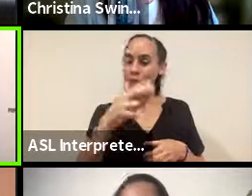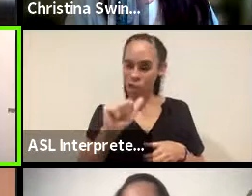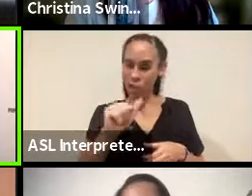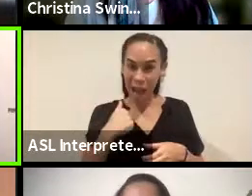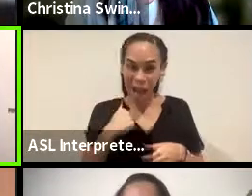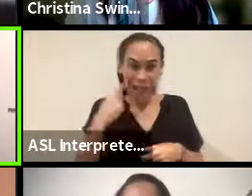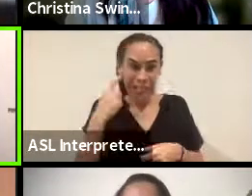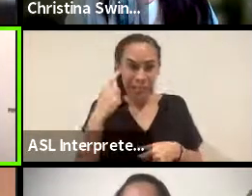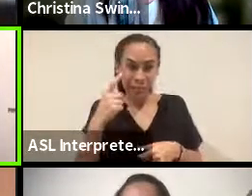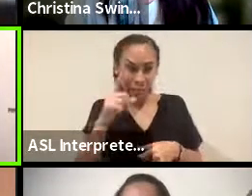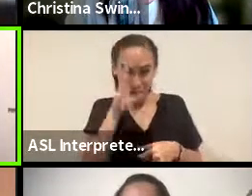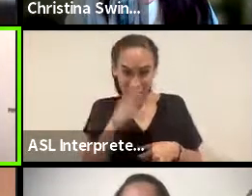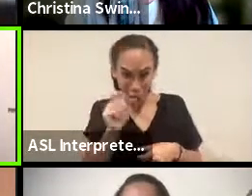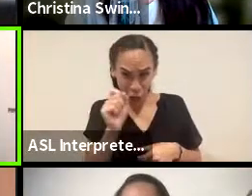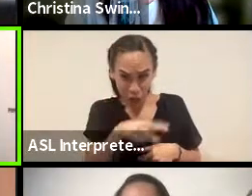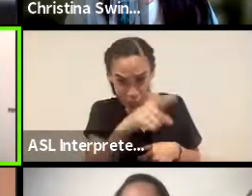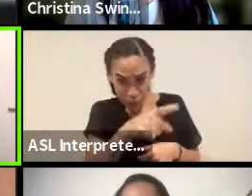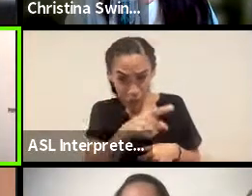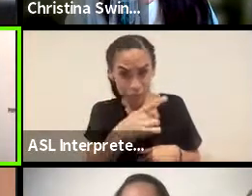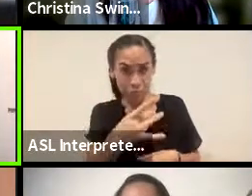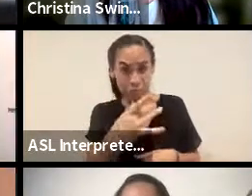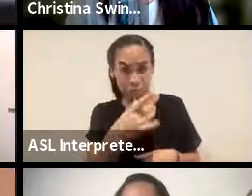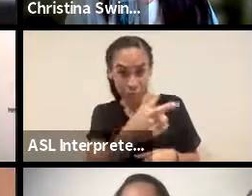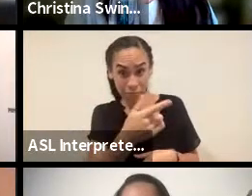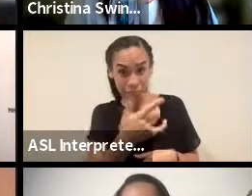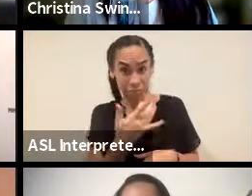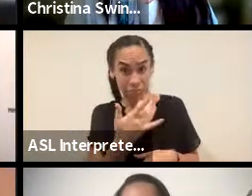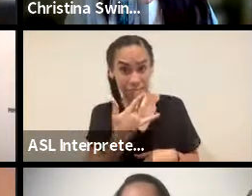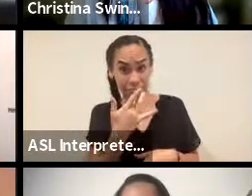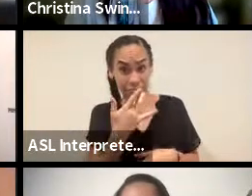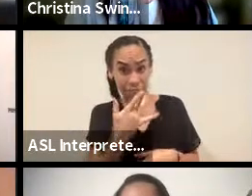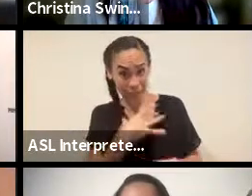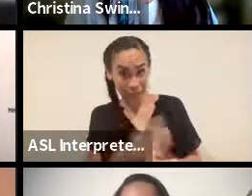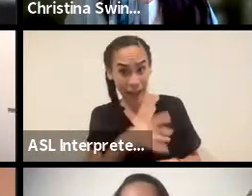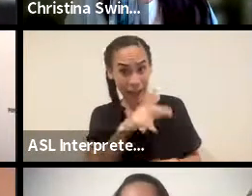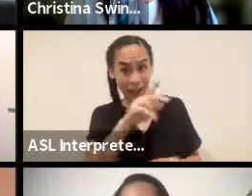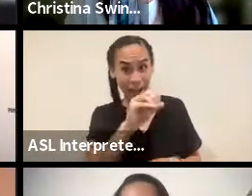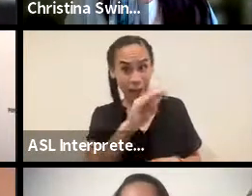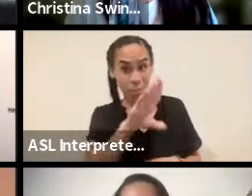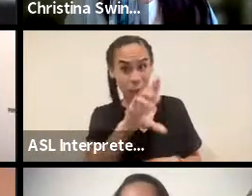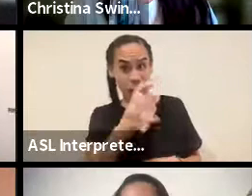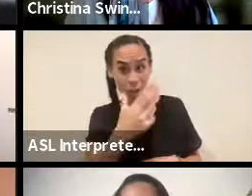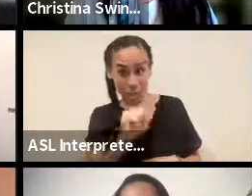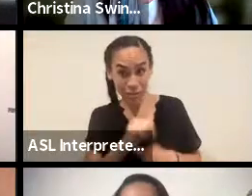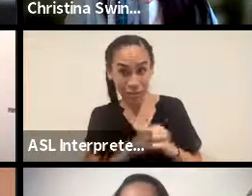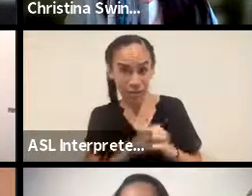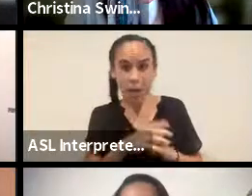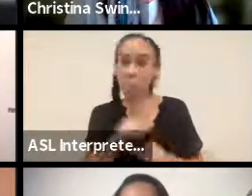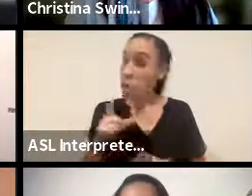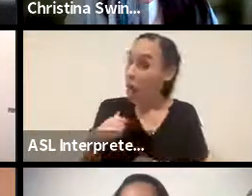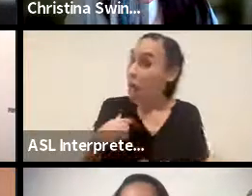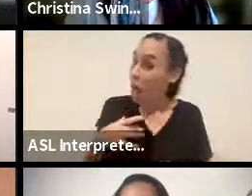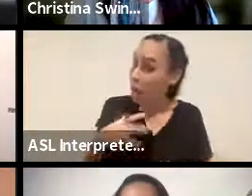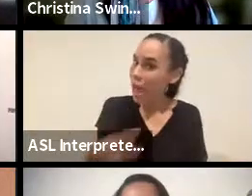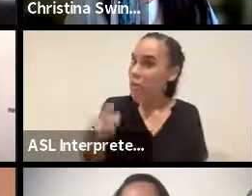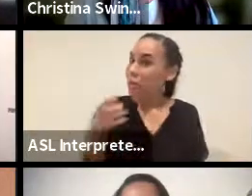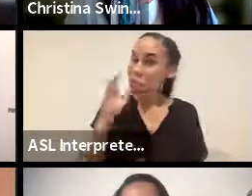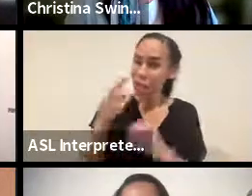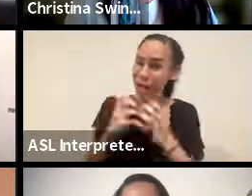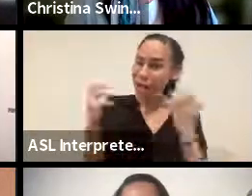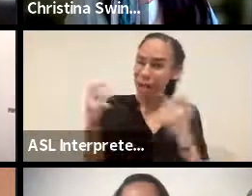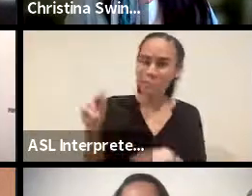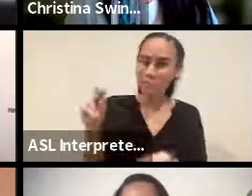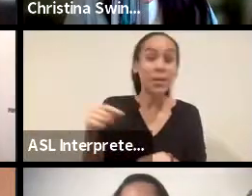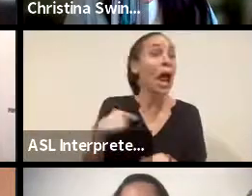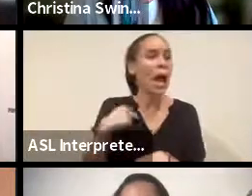you're a kombucha fan. Are you? I like kombucha. I don't drink it a lot. I don't, but I